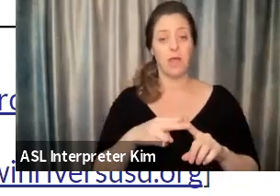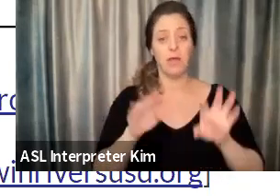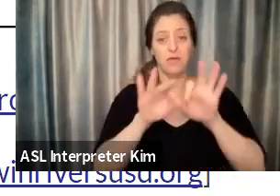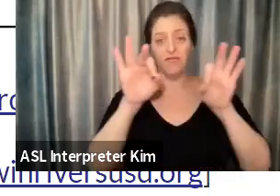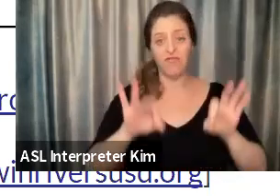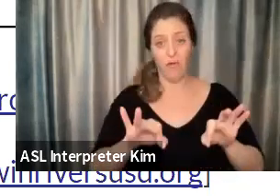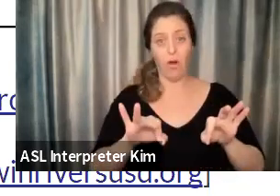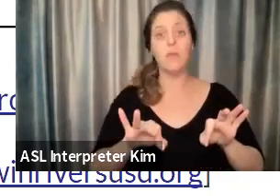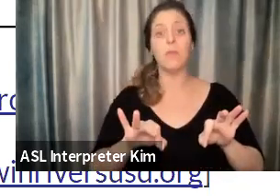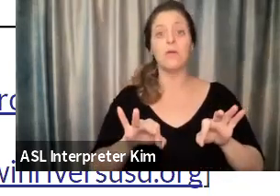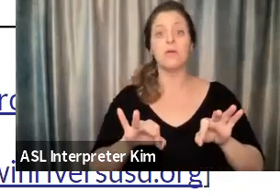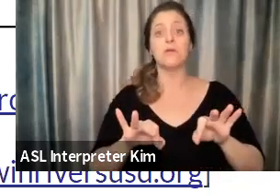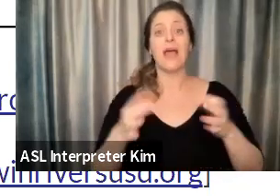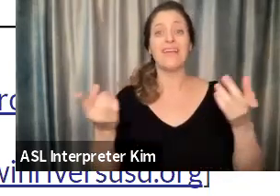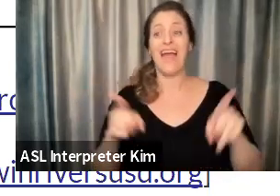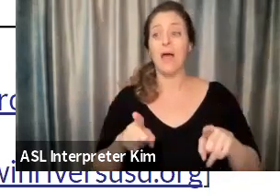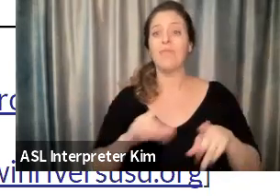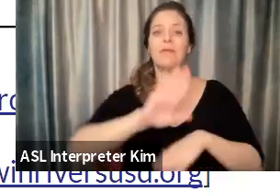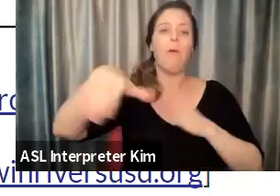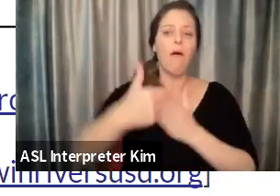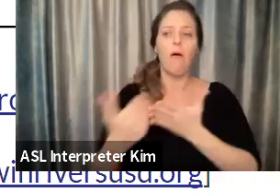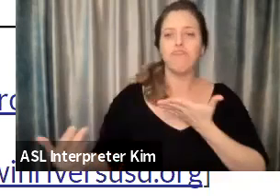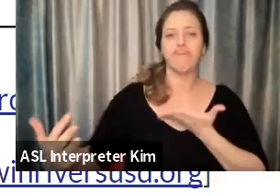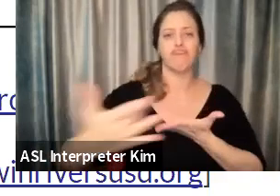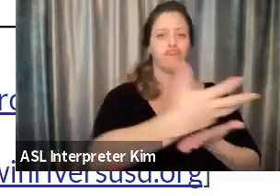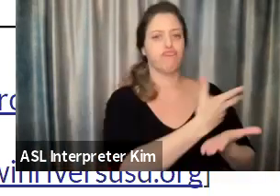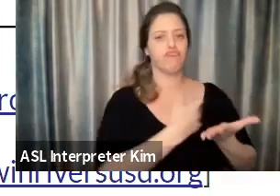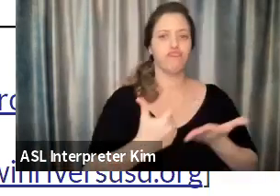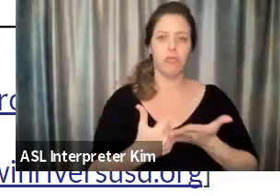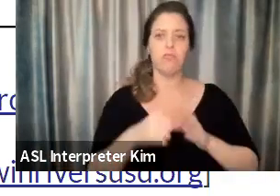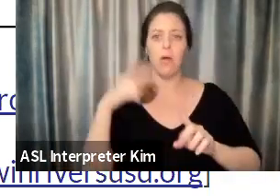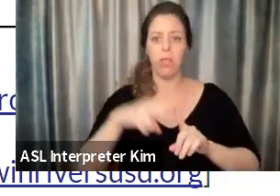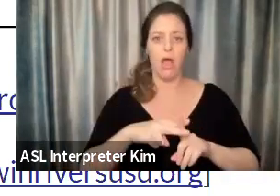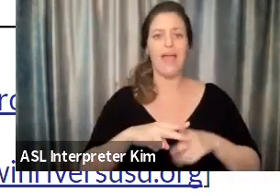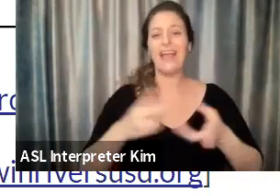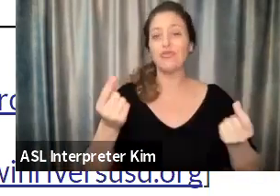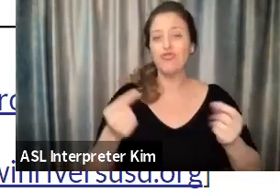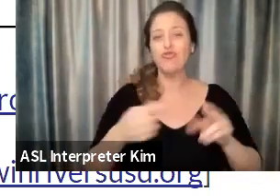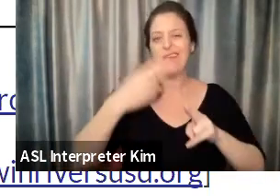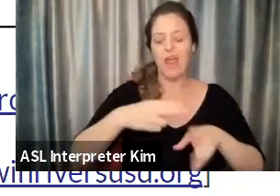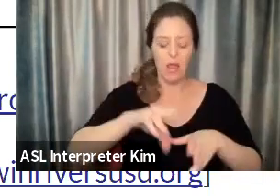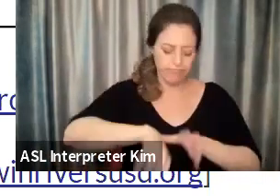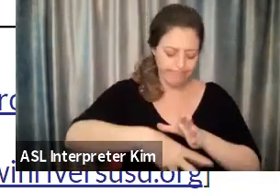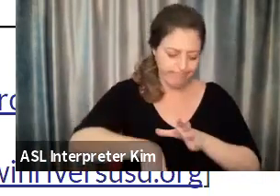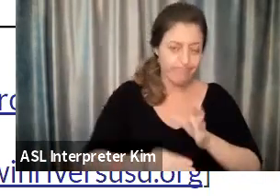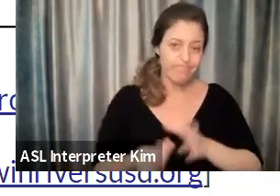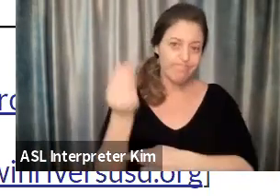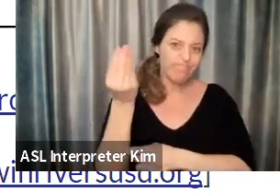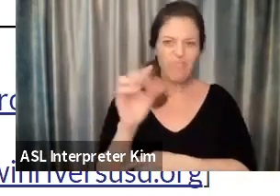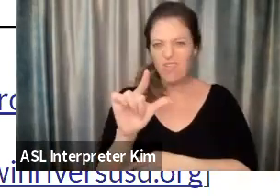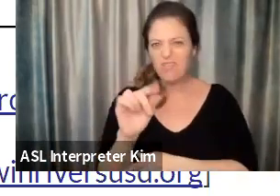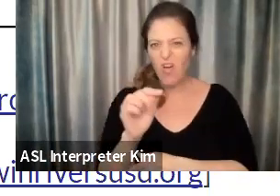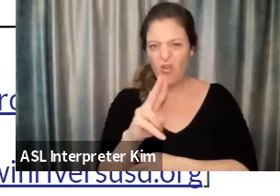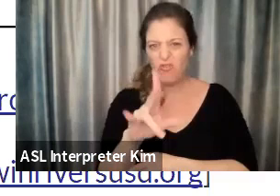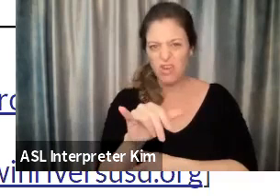into a lottery system. If you have questions or suggestion, best is always to either contact the office